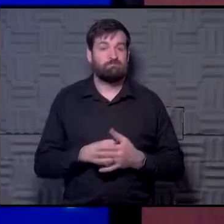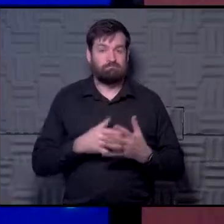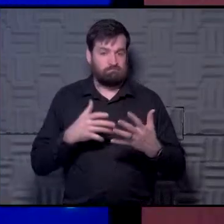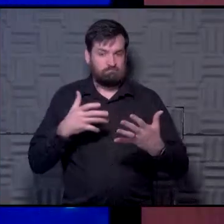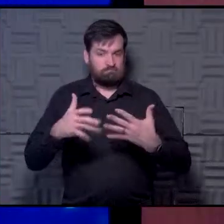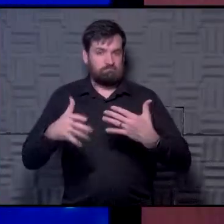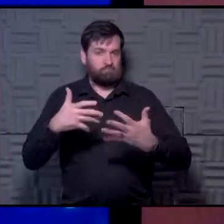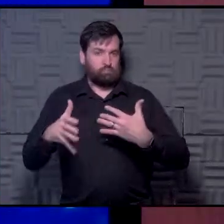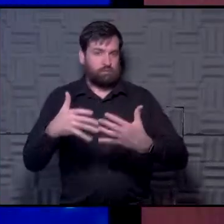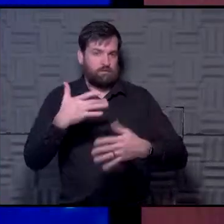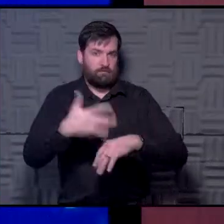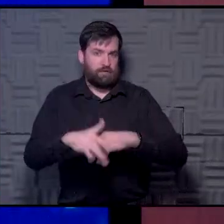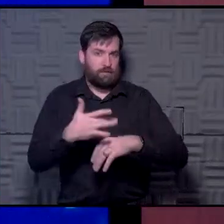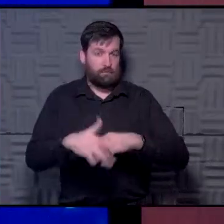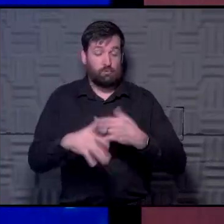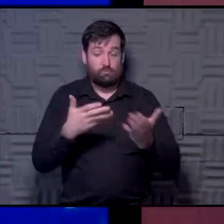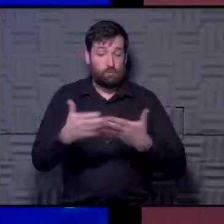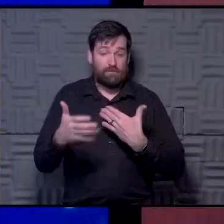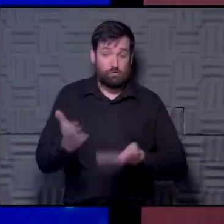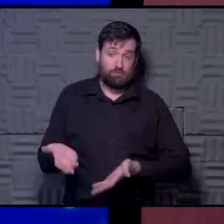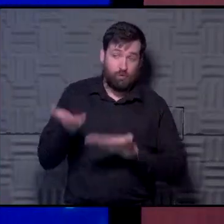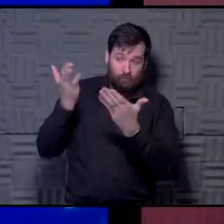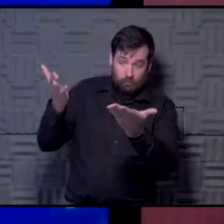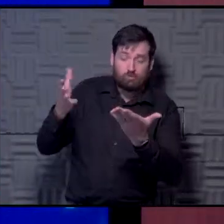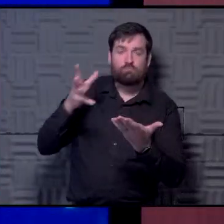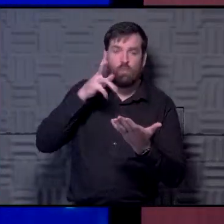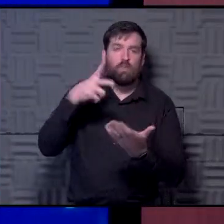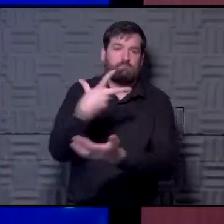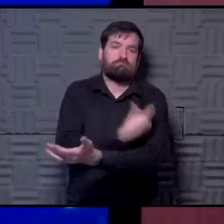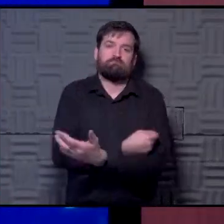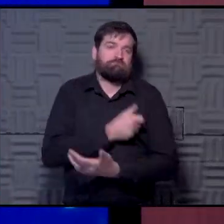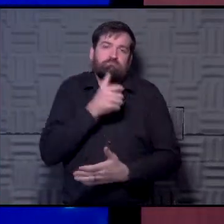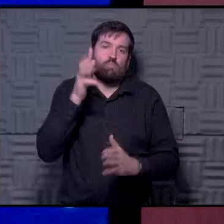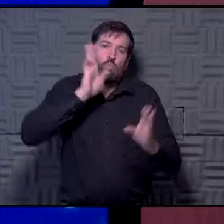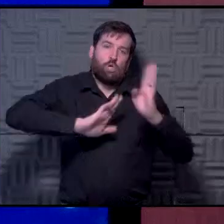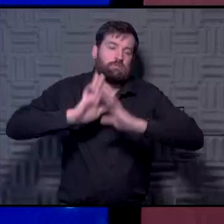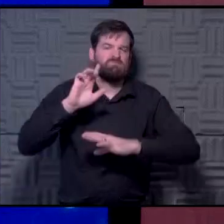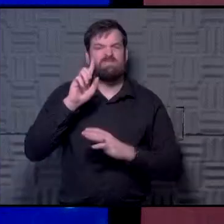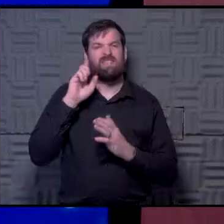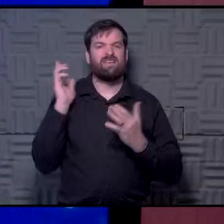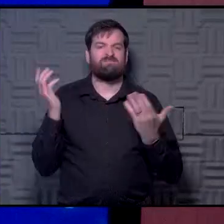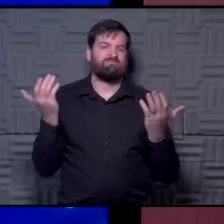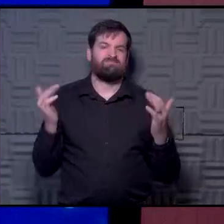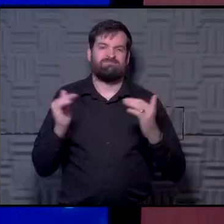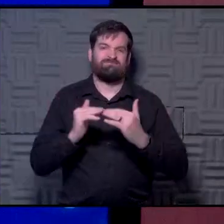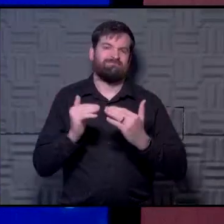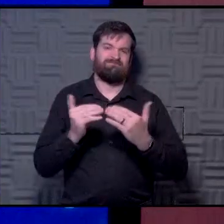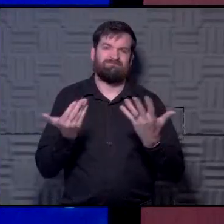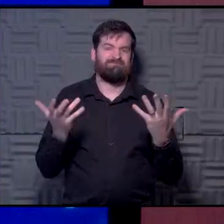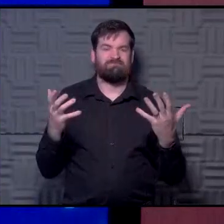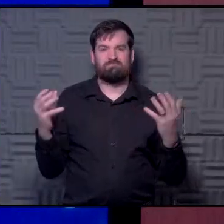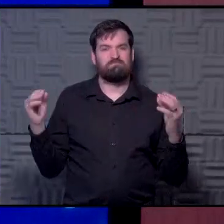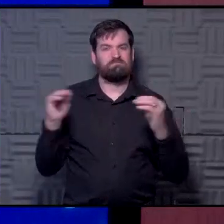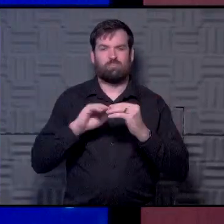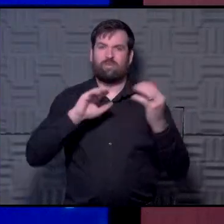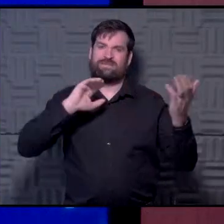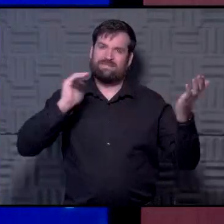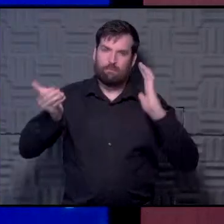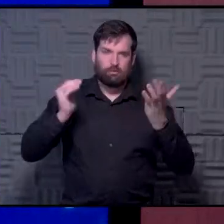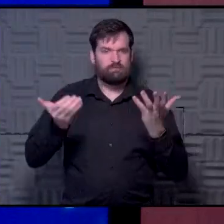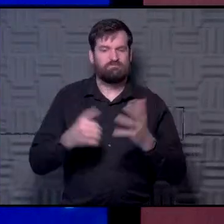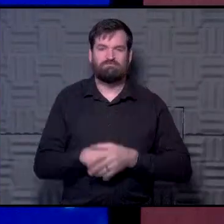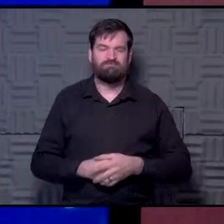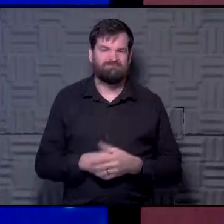we have available, and whichever one I'm offered is the one I'm going to take. And I'm not going to worry about it. I think they're pretty. Those two vaccines are so much more similar than they are They different.